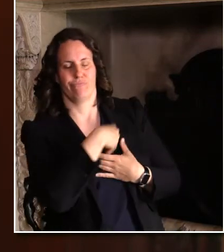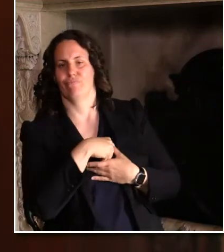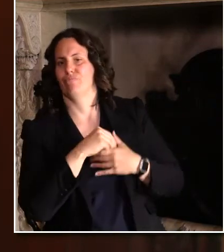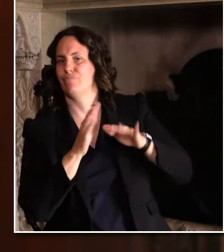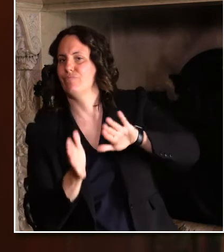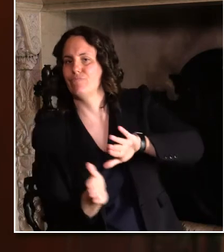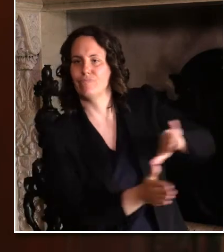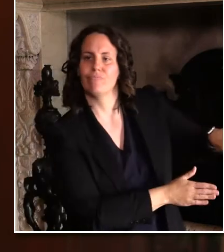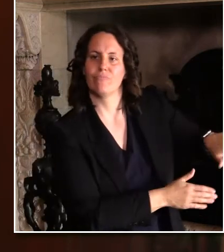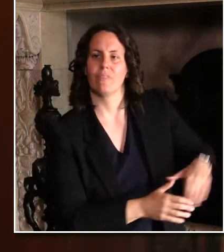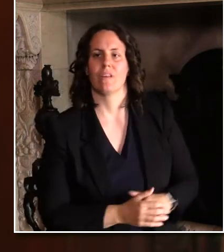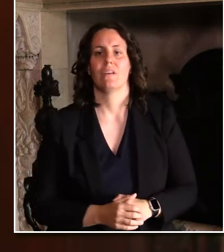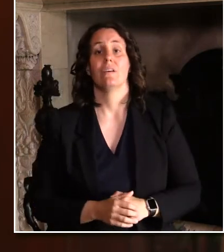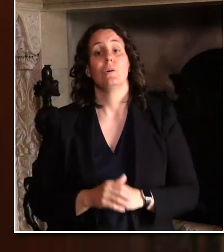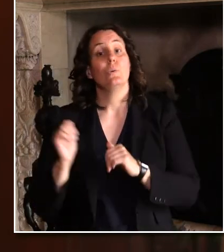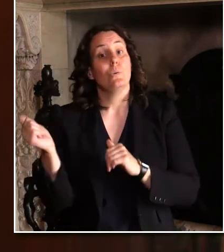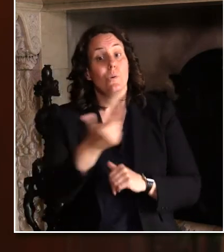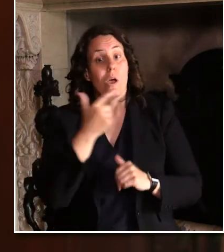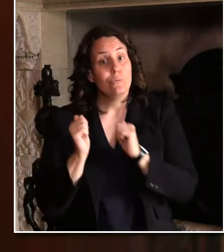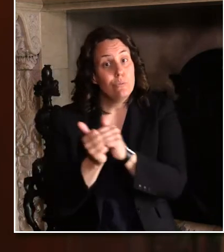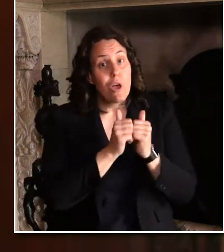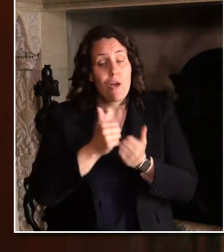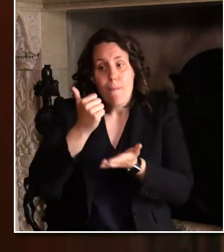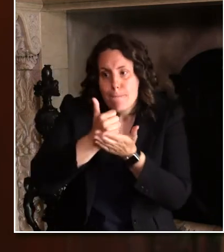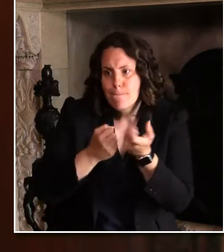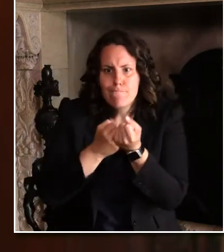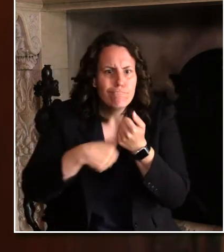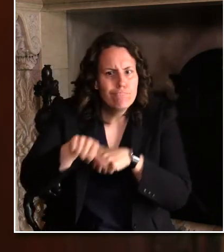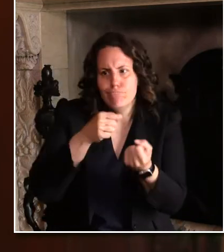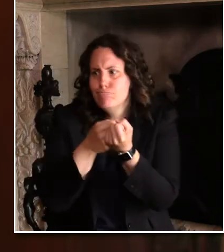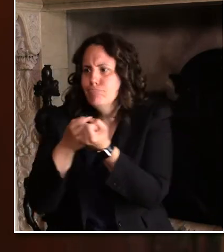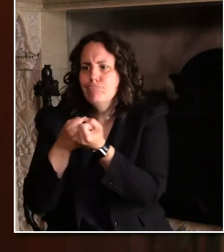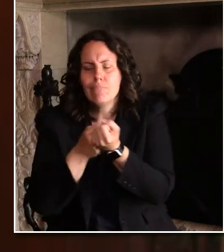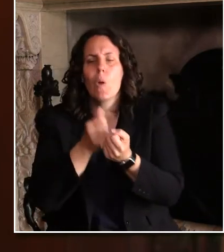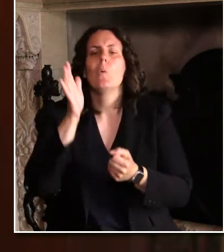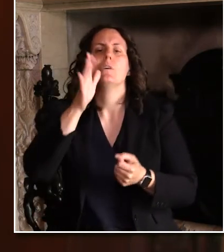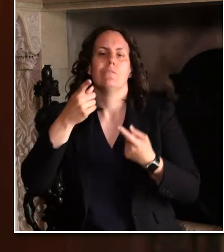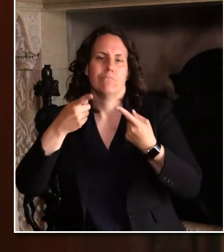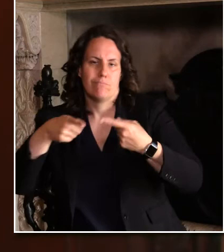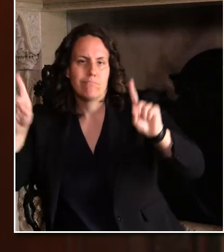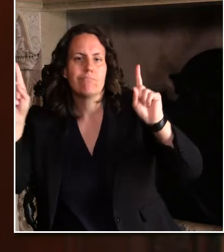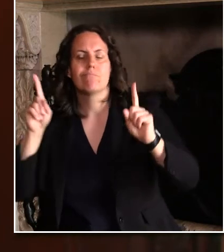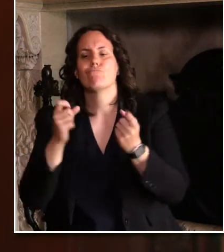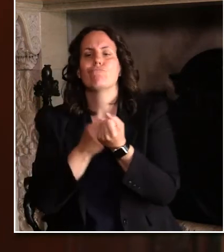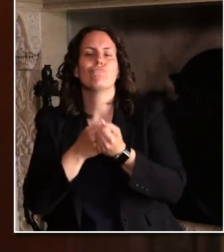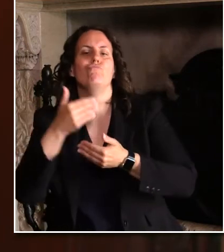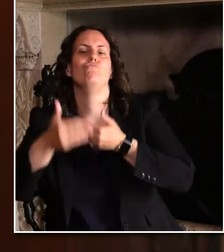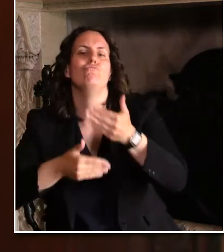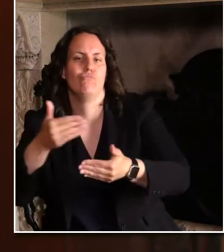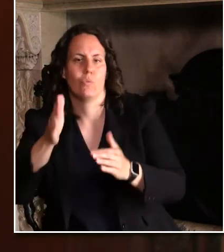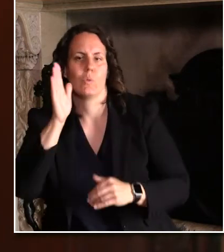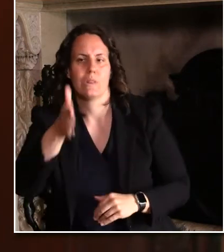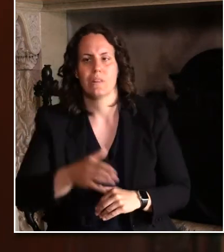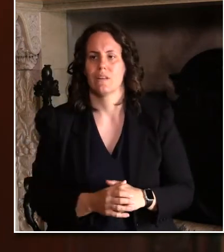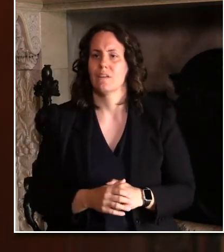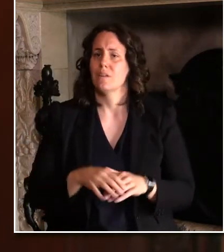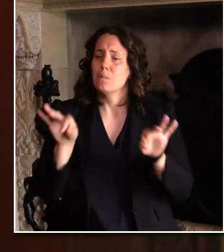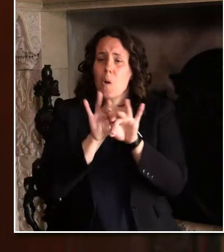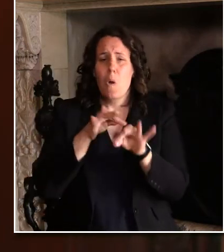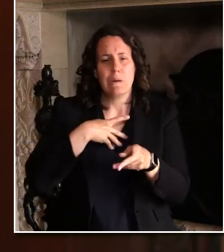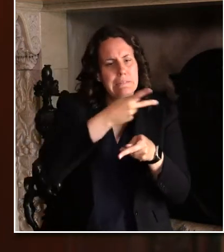happen. Let's all do our part to box in this virus, keep our communities safe, care for one another, and get back to